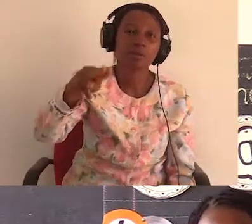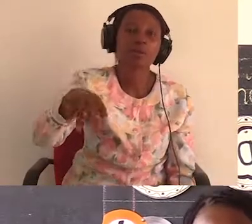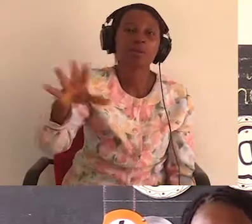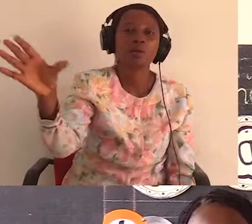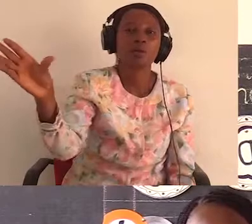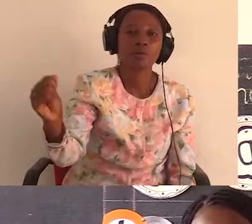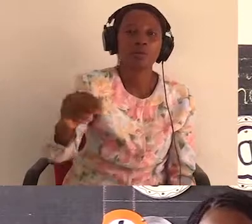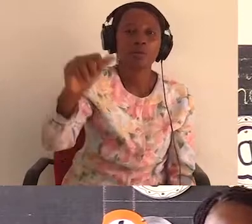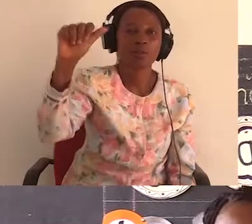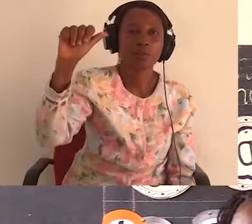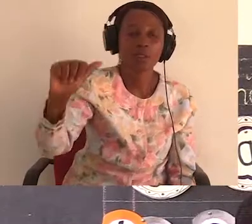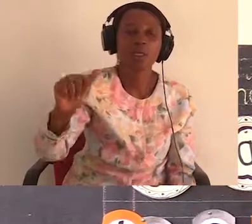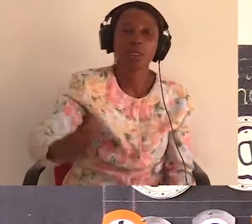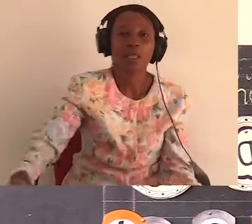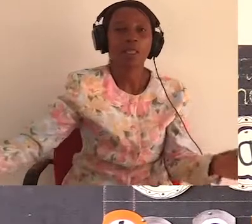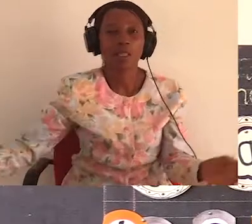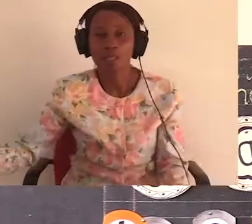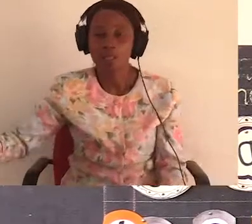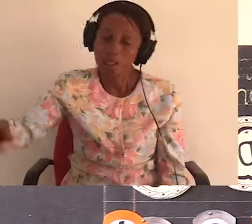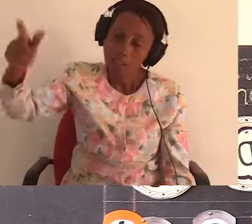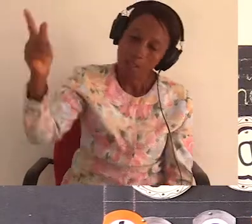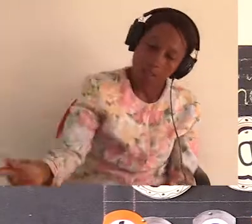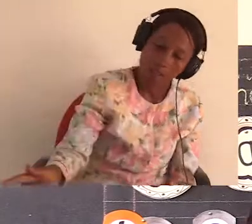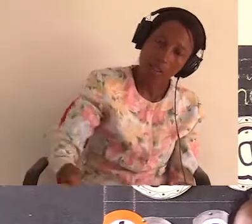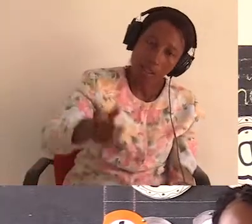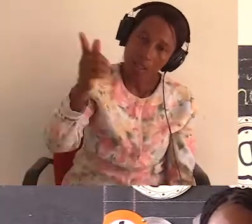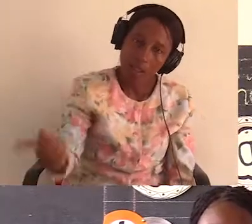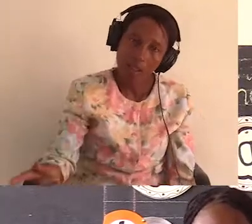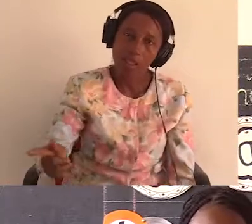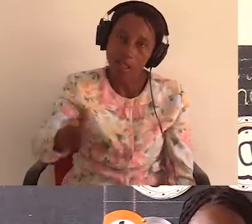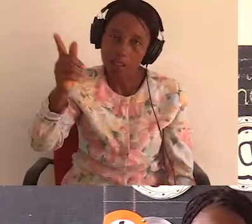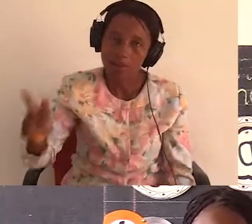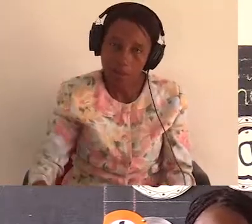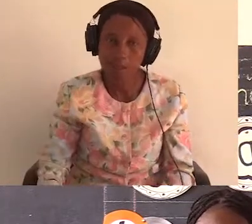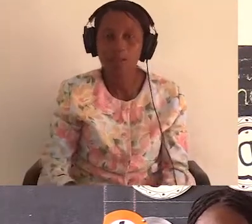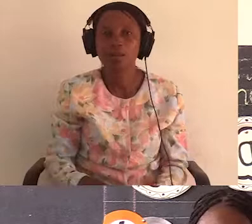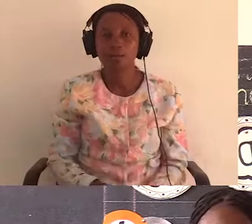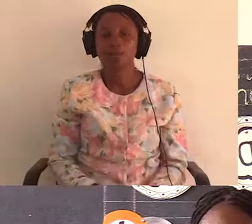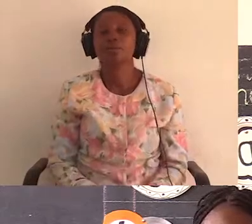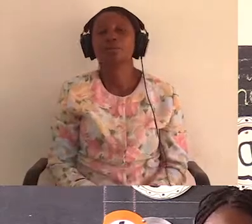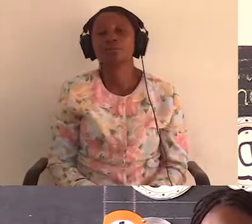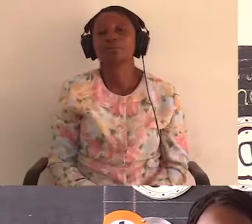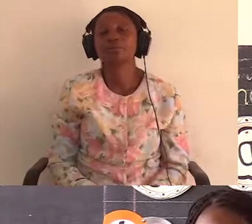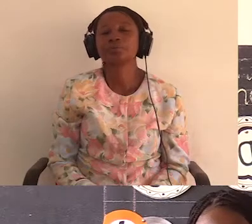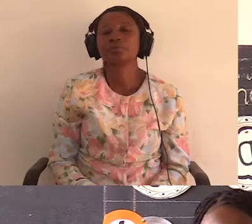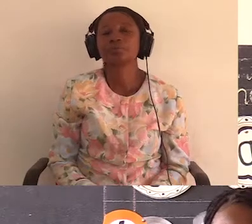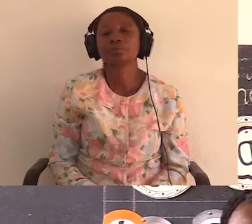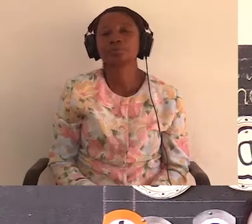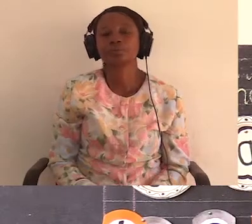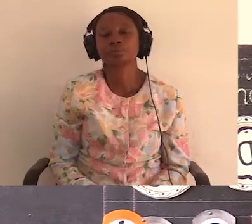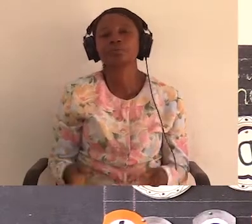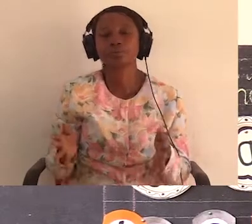drain. The water gurgles down the drain with a G, G, G, G,